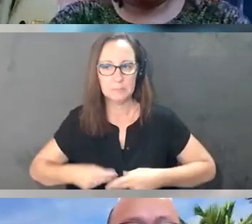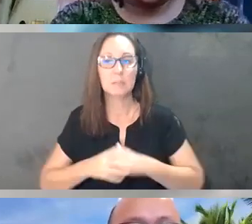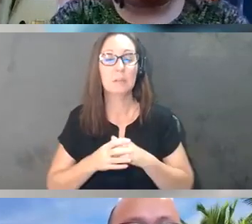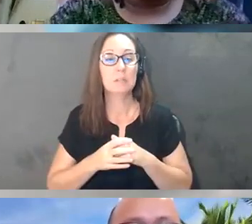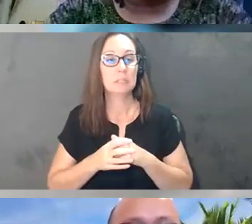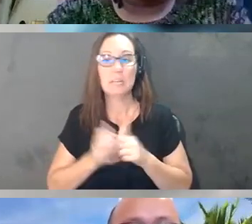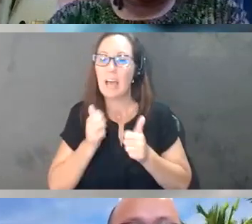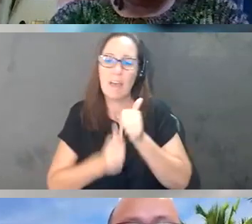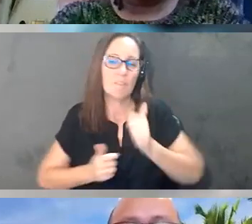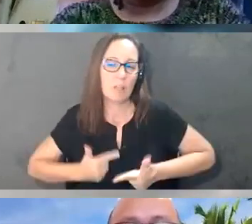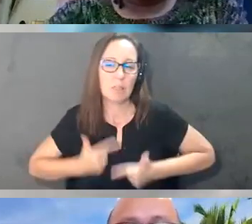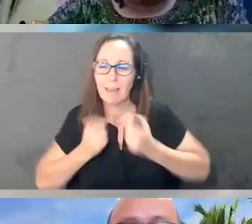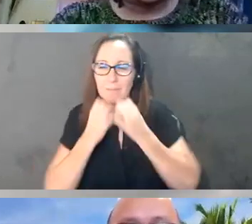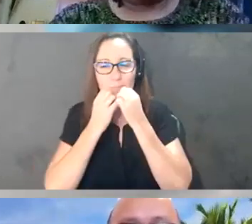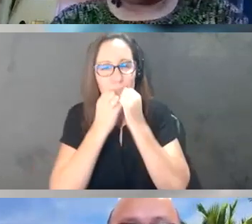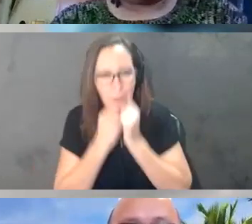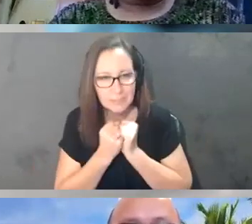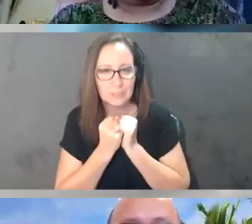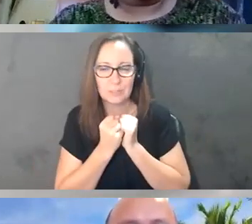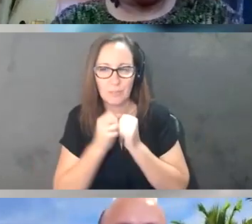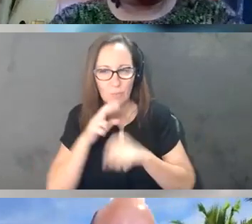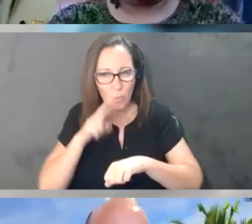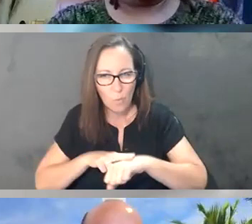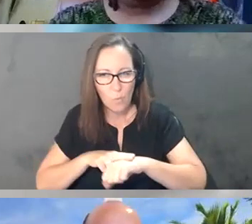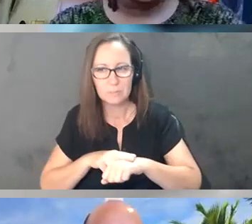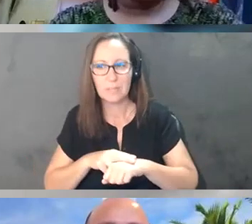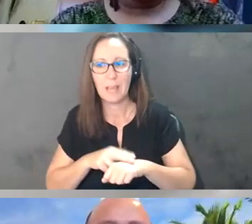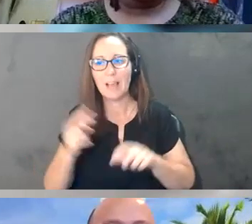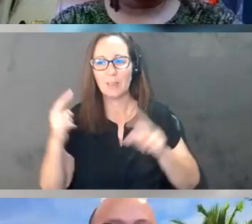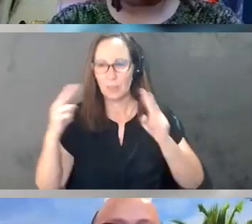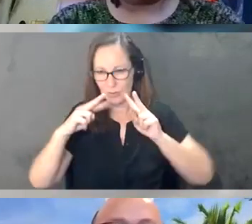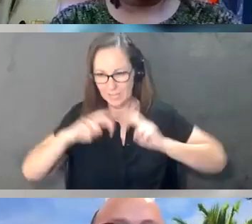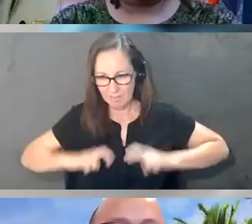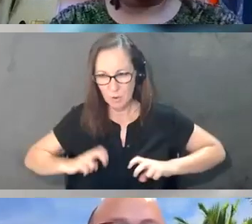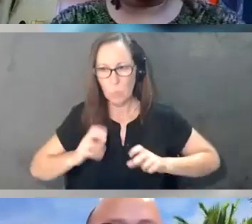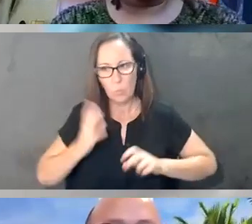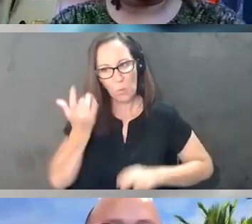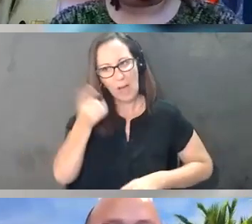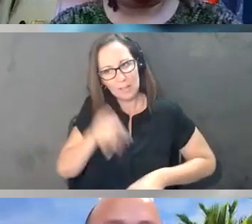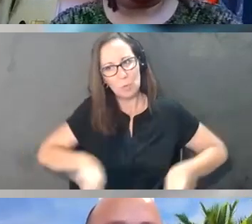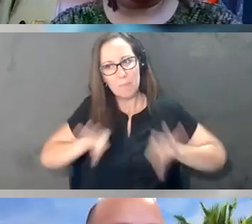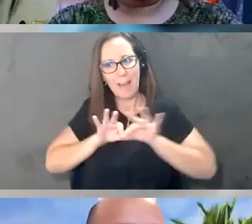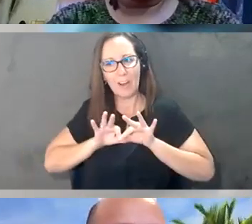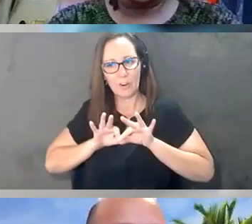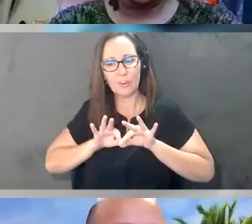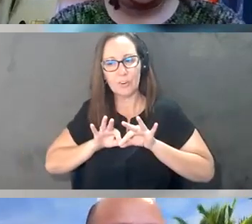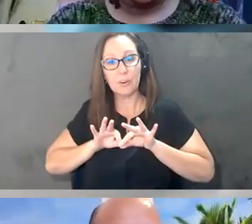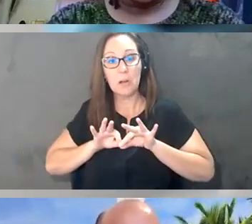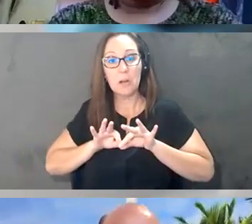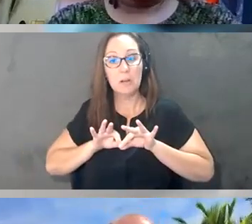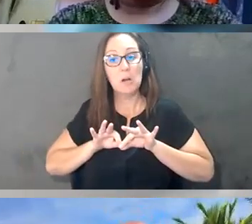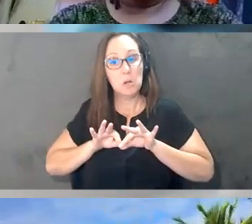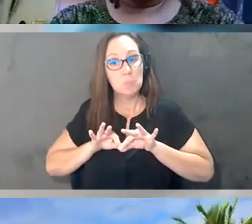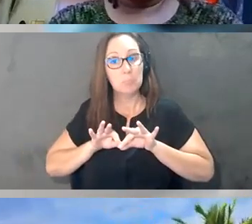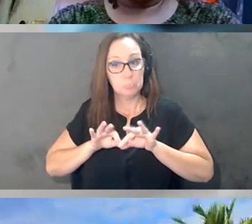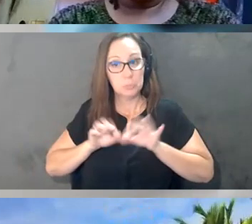life is precious, and really looking at why you matter, it makes sense that you may have some influence on